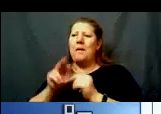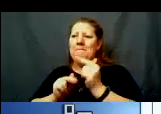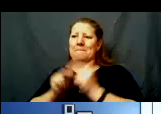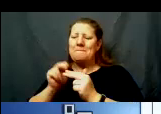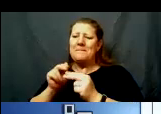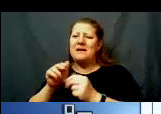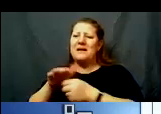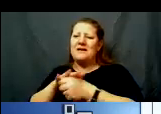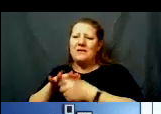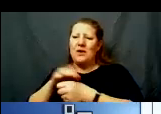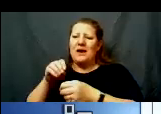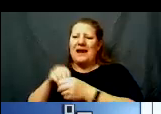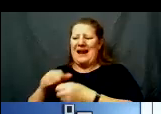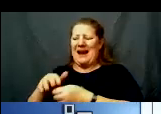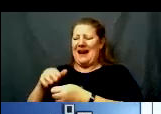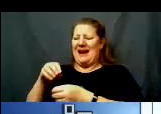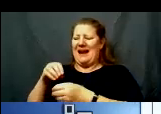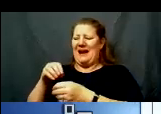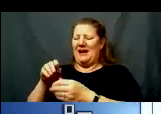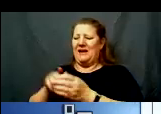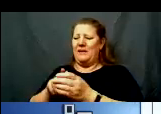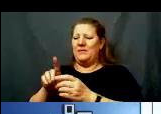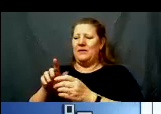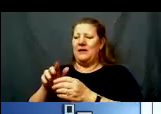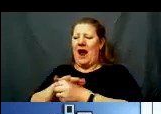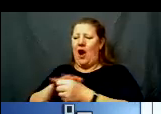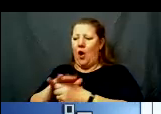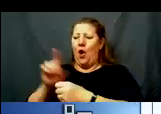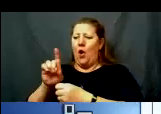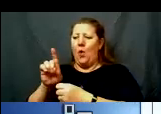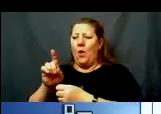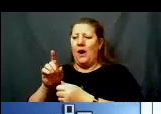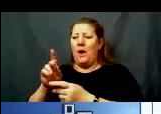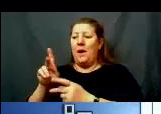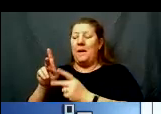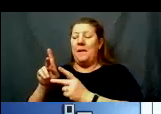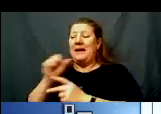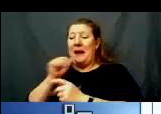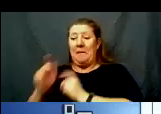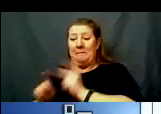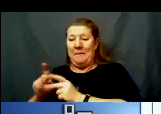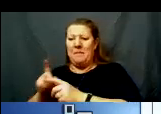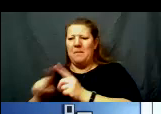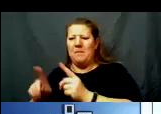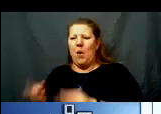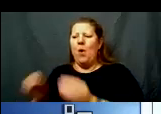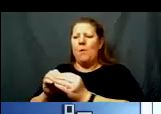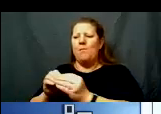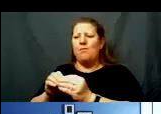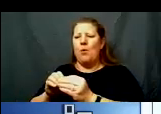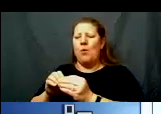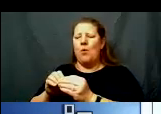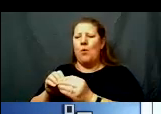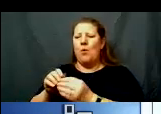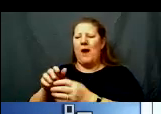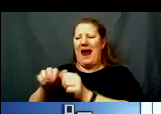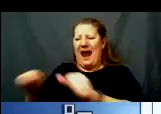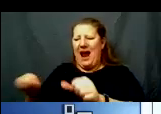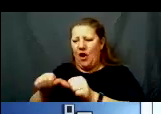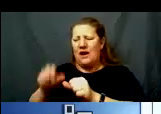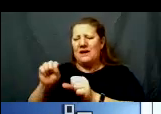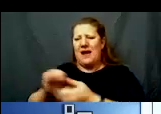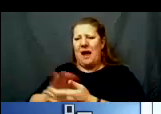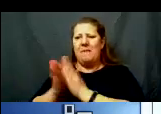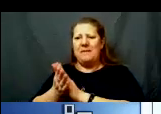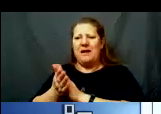or vulnerable non-human species were going to be further endangered and further made vulnerable. So for me, this was really